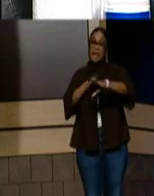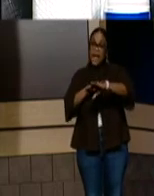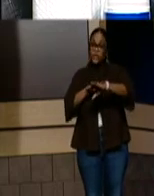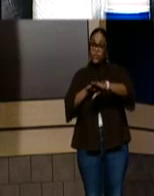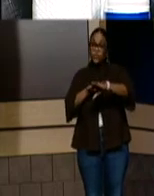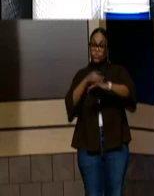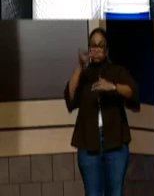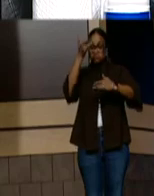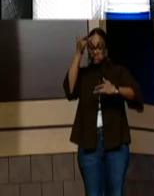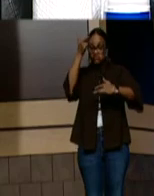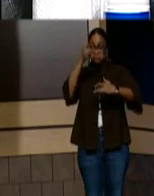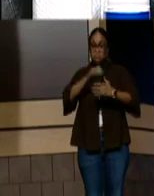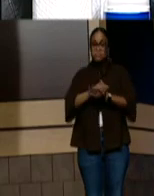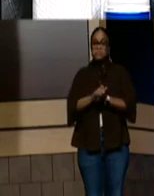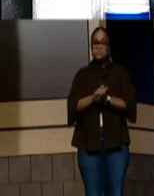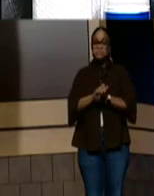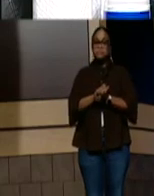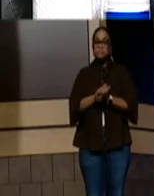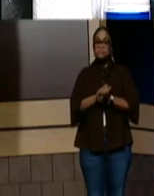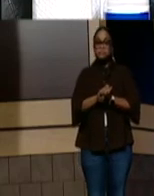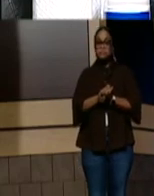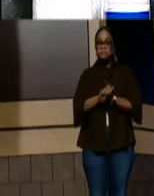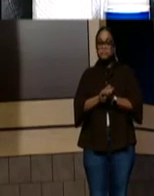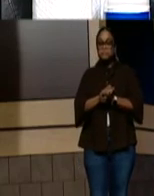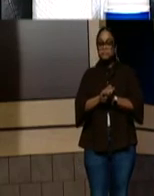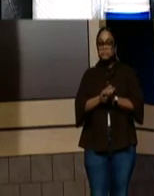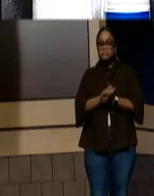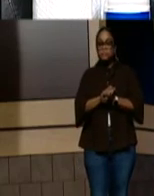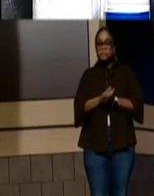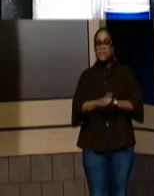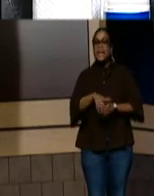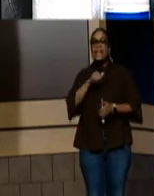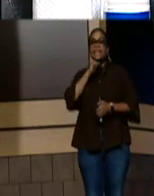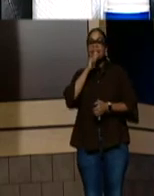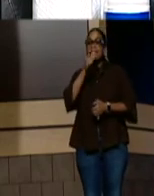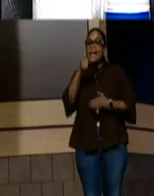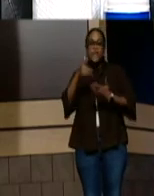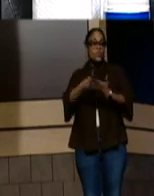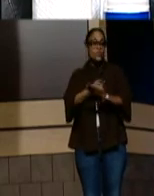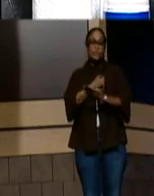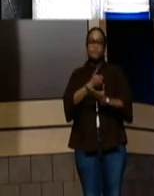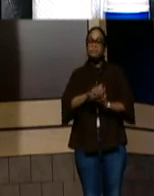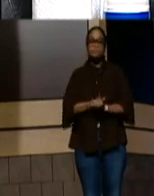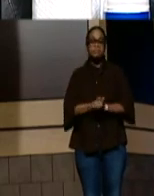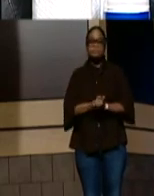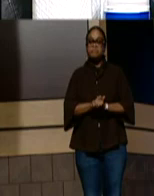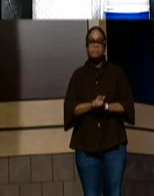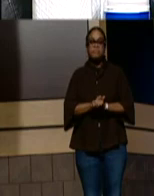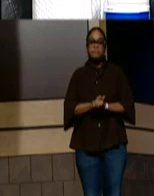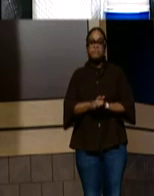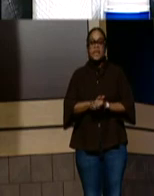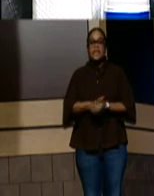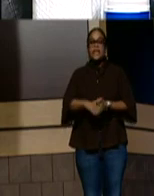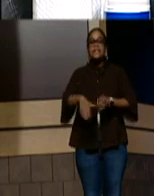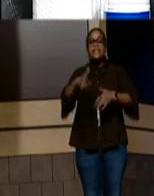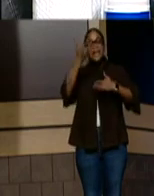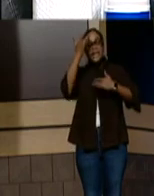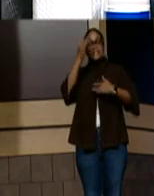many have been. So the coronavirus itself is not new. That class of viruses has been known for